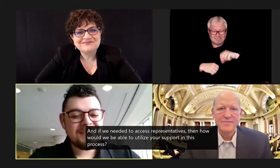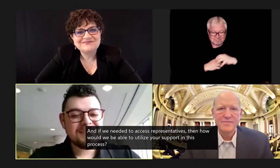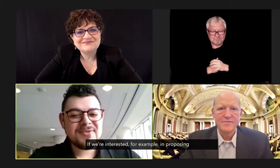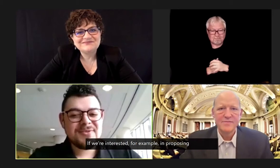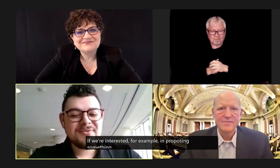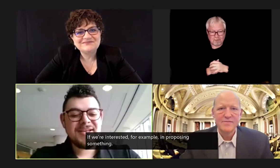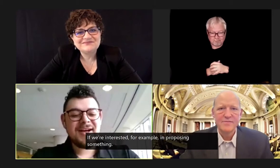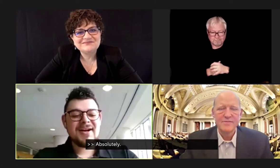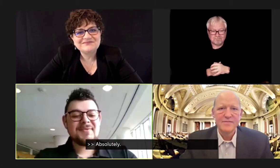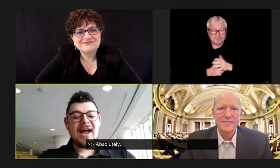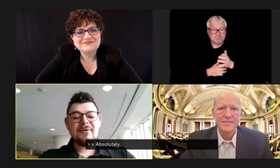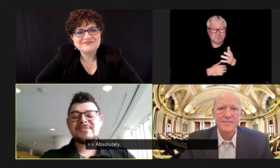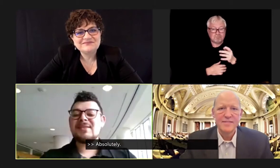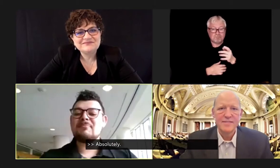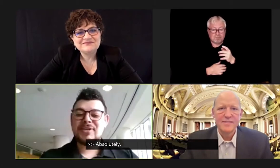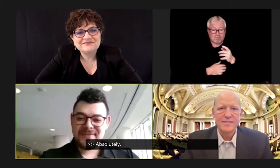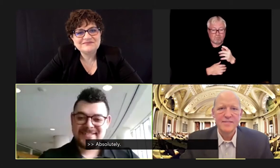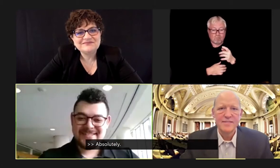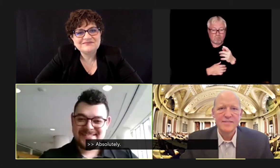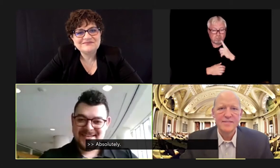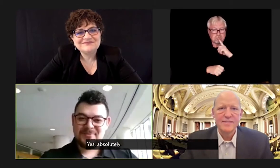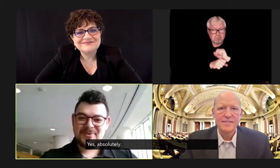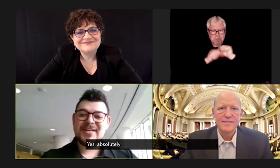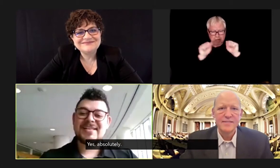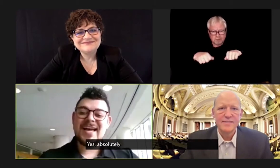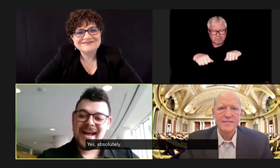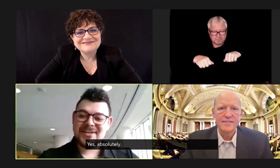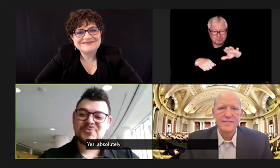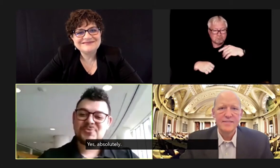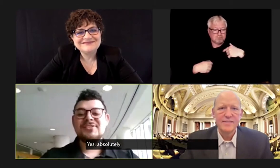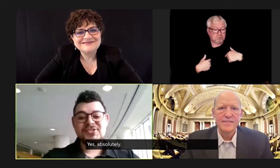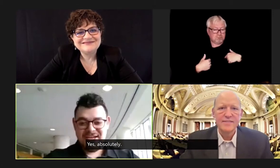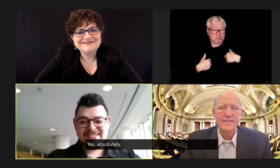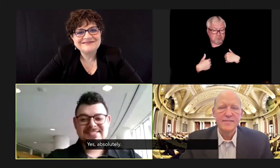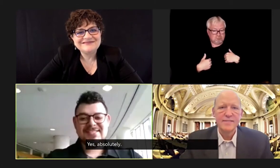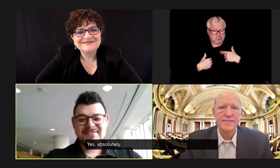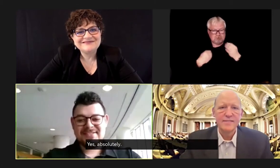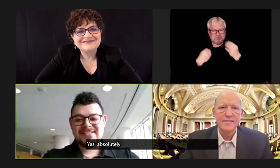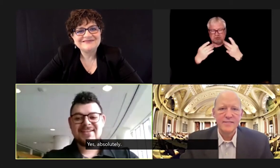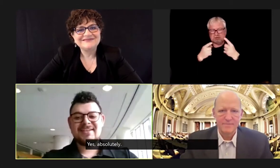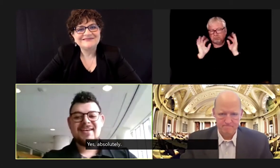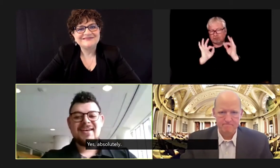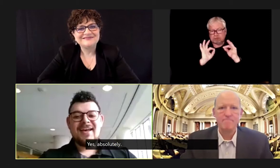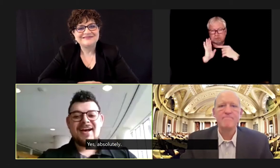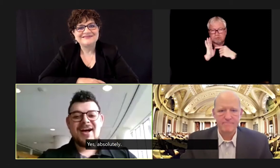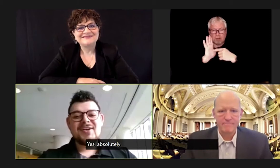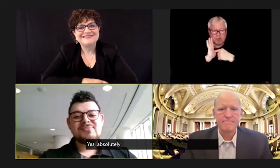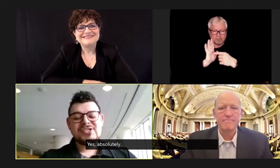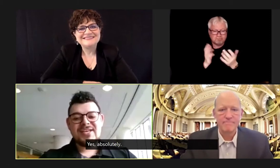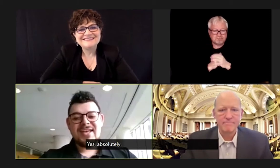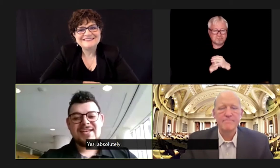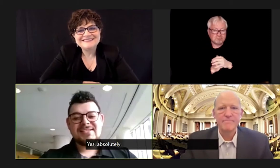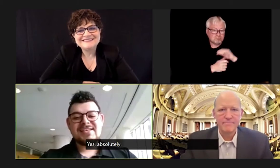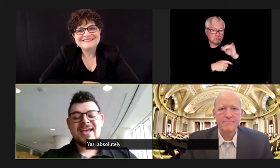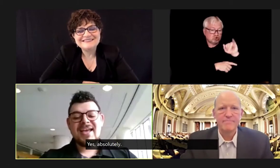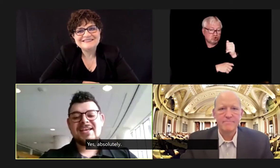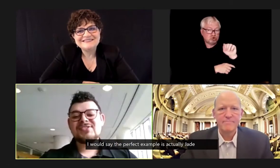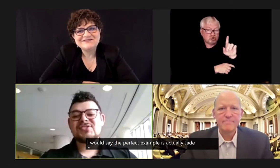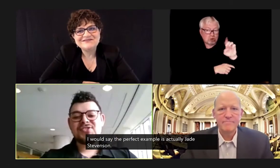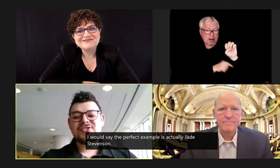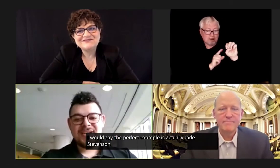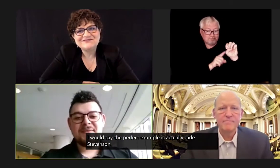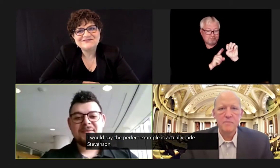Yes, absolutely. I would say the perfect example is actually Jade Stevenson. She is